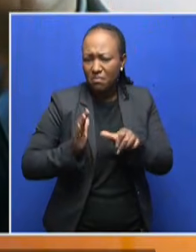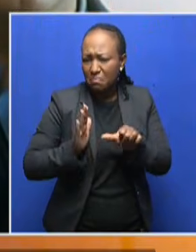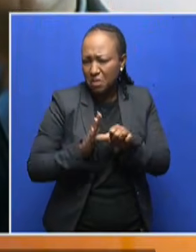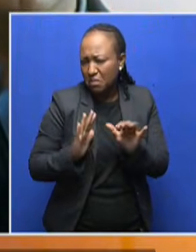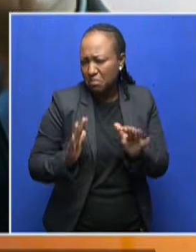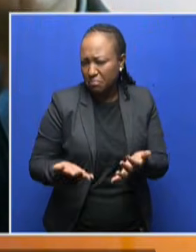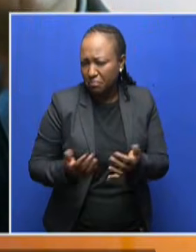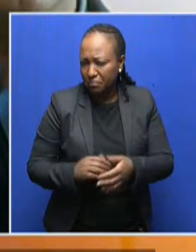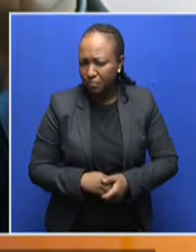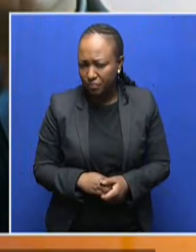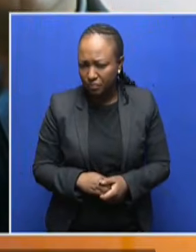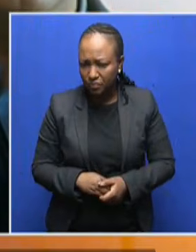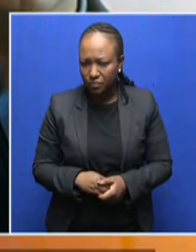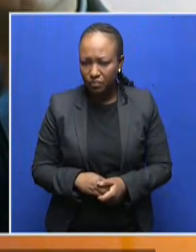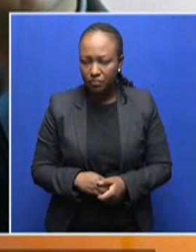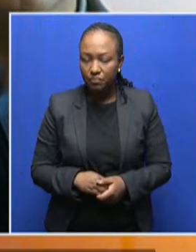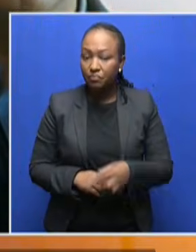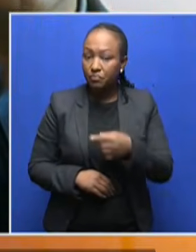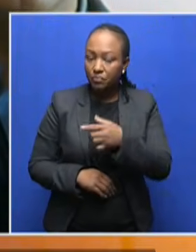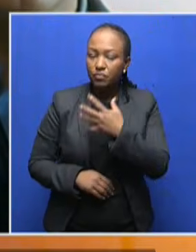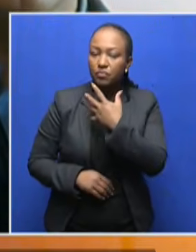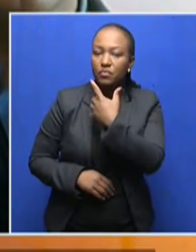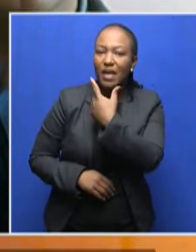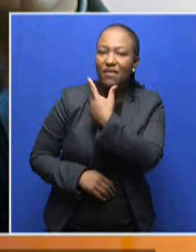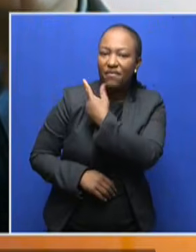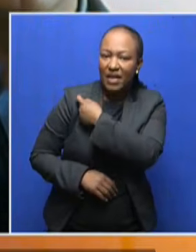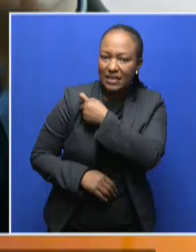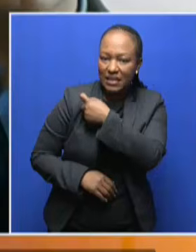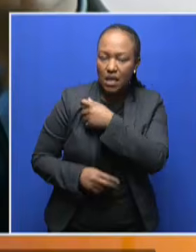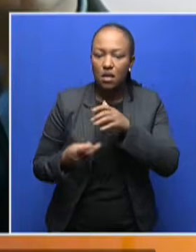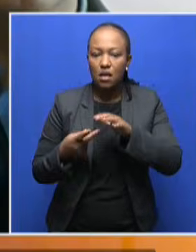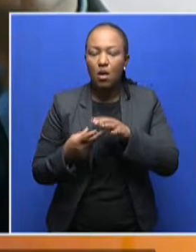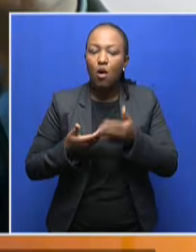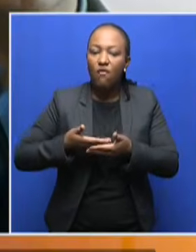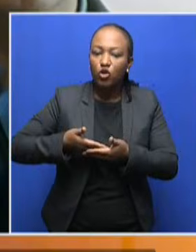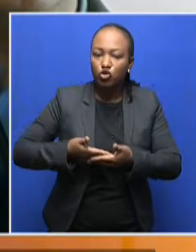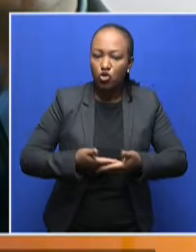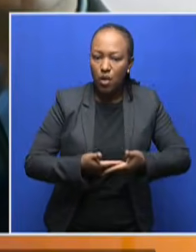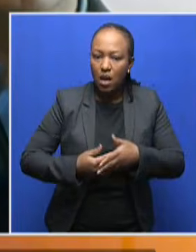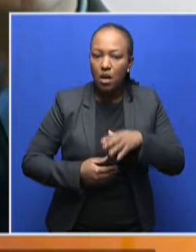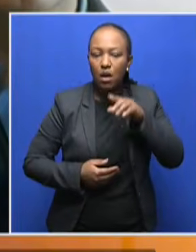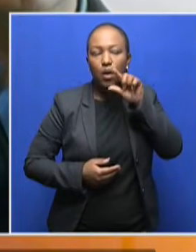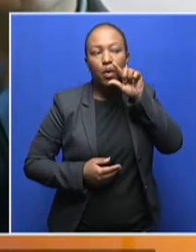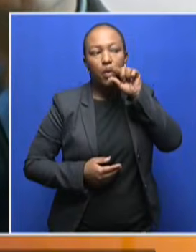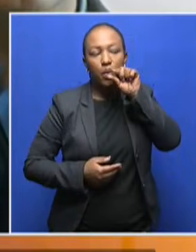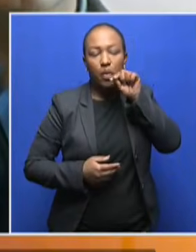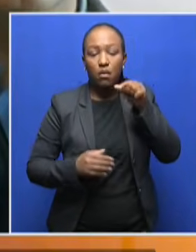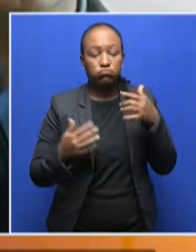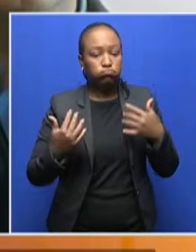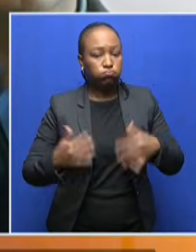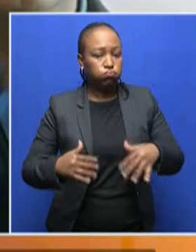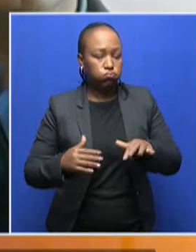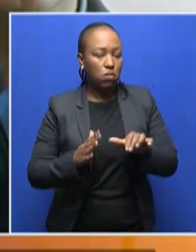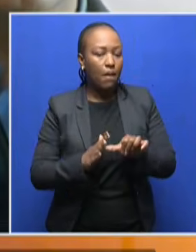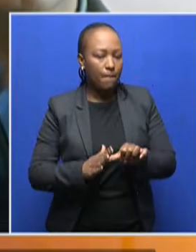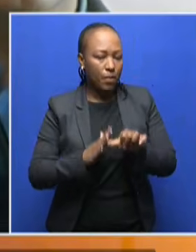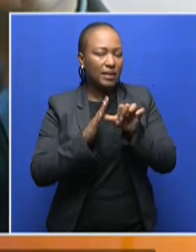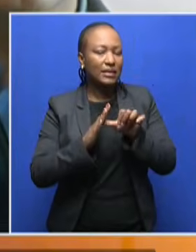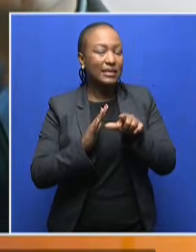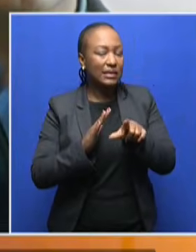Well, vaccines have been around for decades, and immunization for children has been tested and is safe and is known to